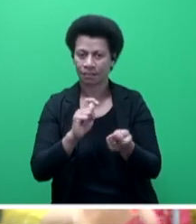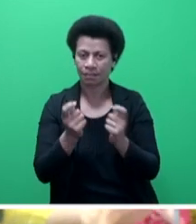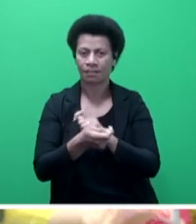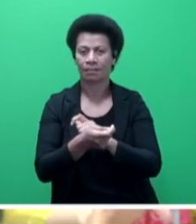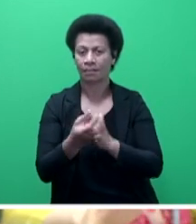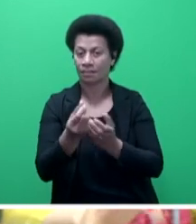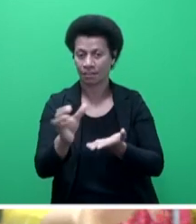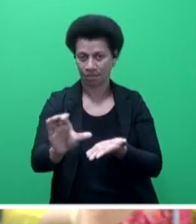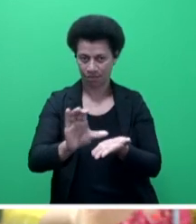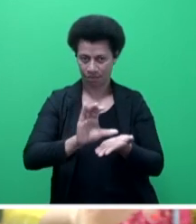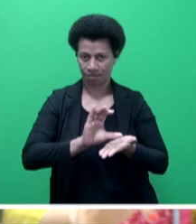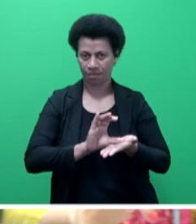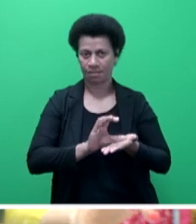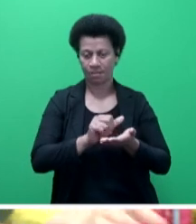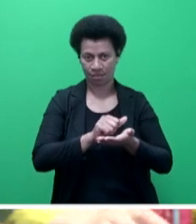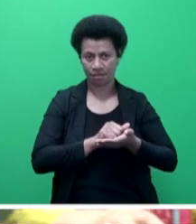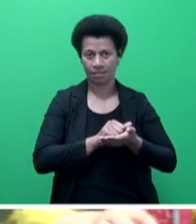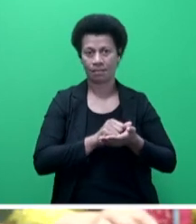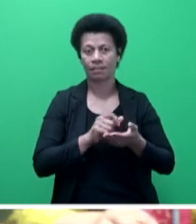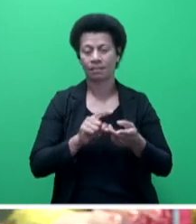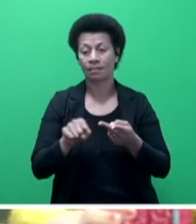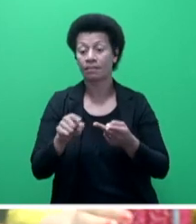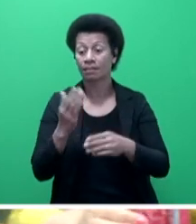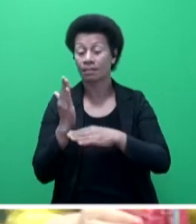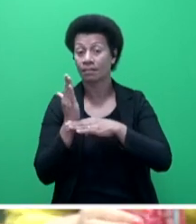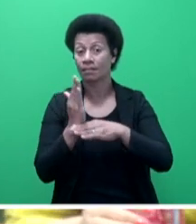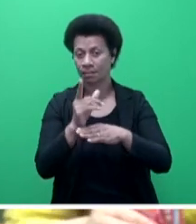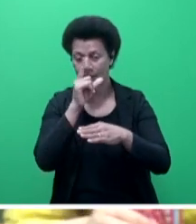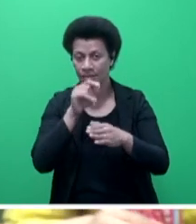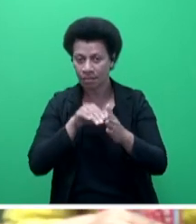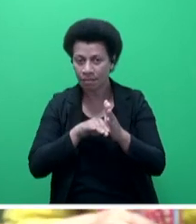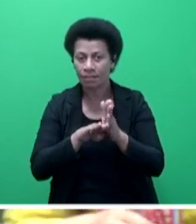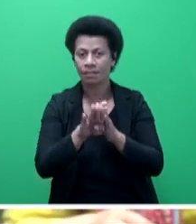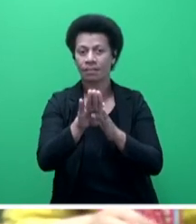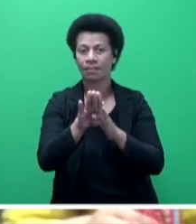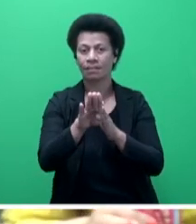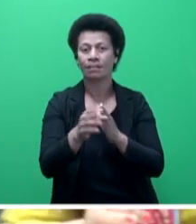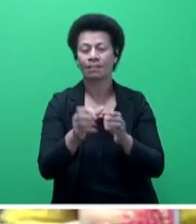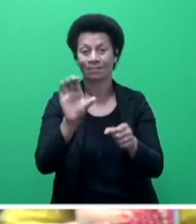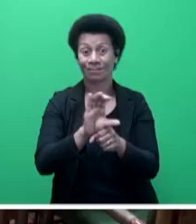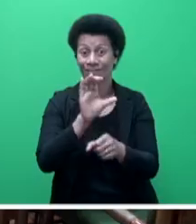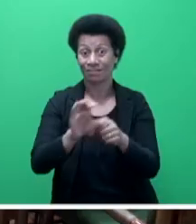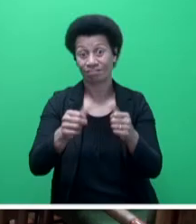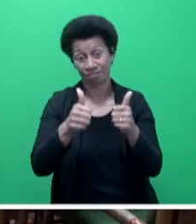would have done would have had the Drua team up and running and a good company that would be running it too. Thank you, sir.